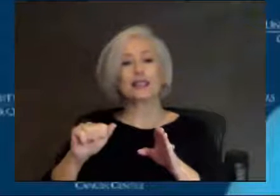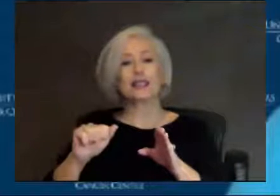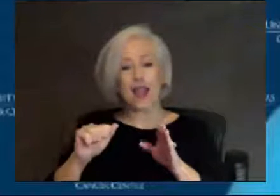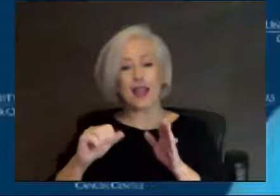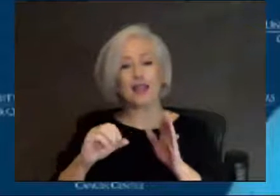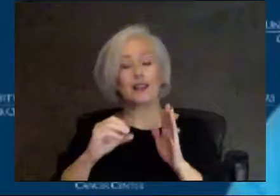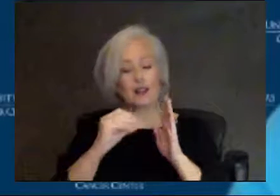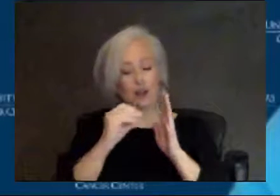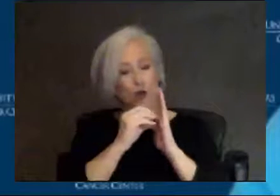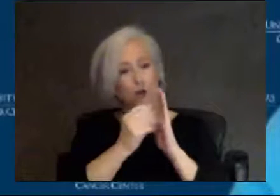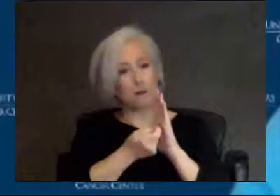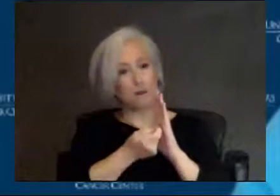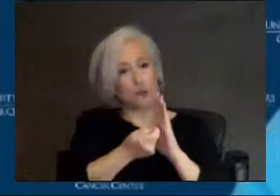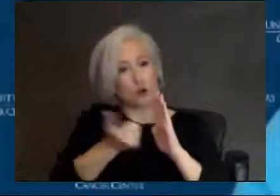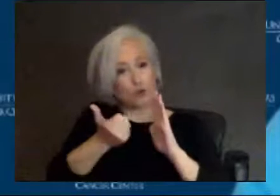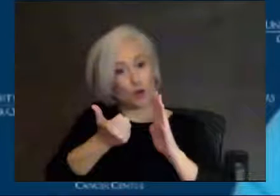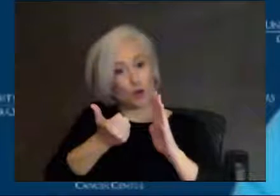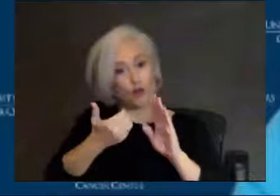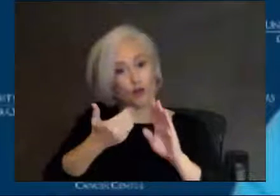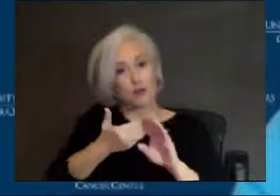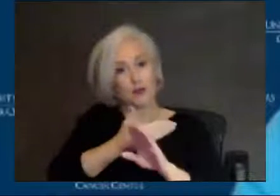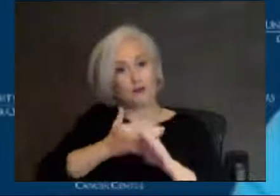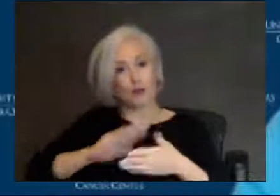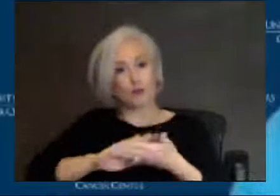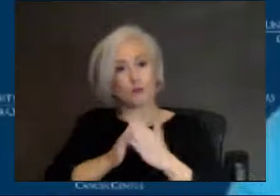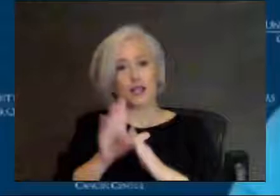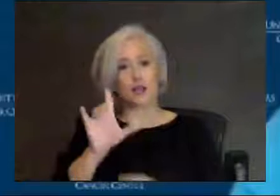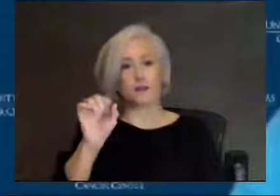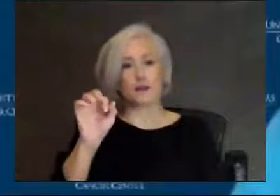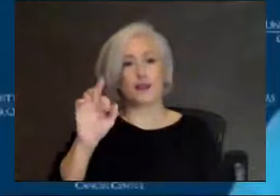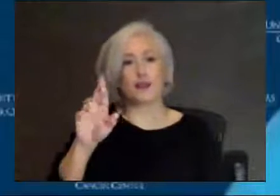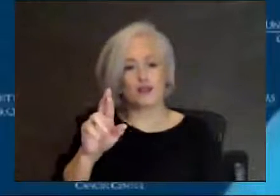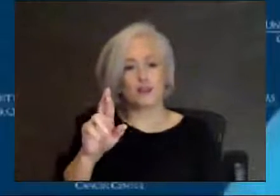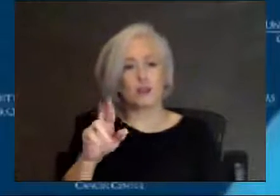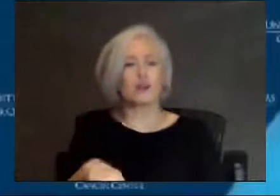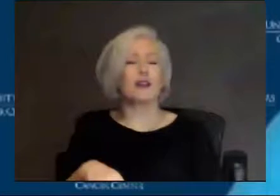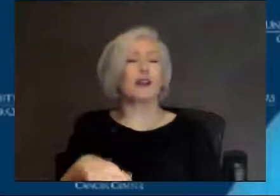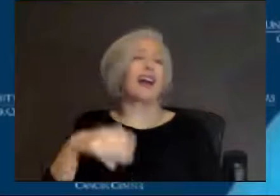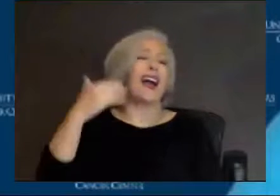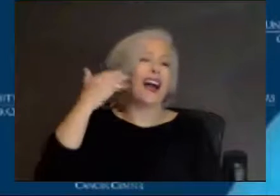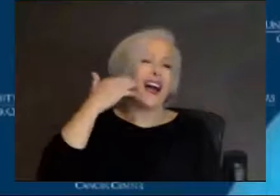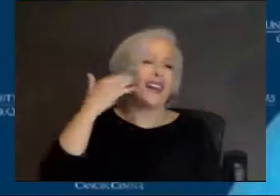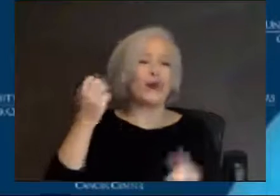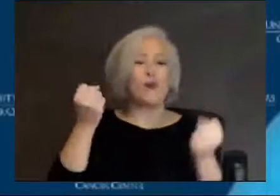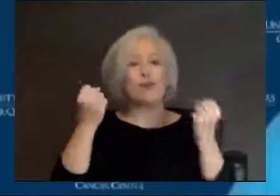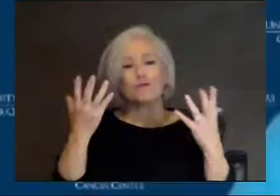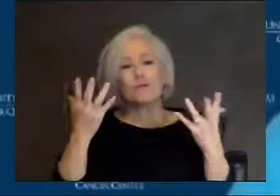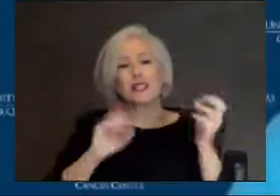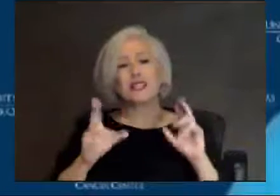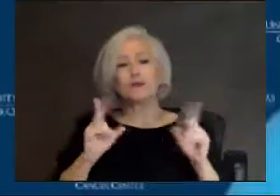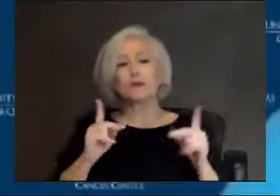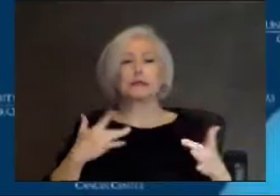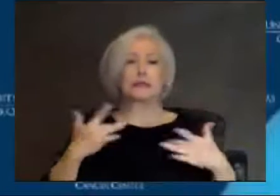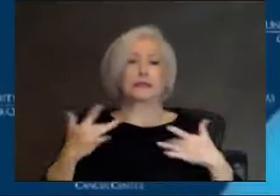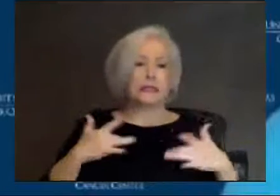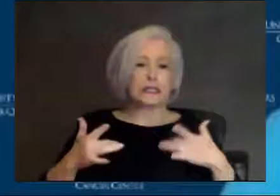cancerous. But between the two colonoscopies, I know a lot of people worry about PrEP and